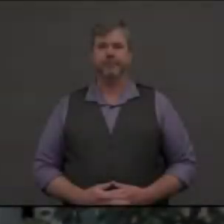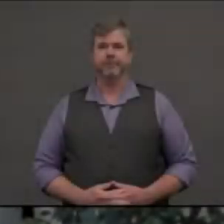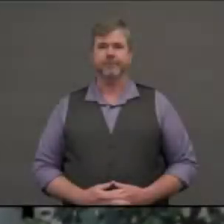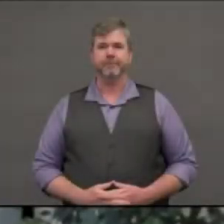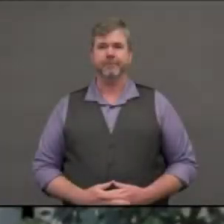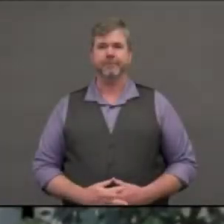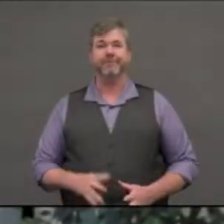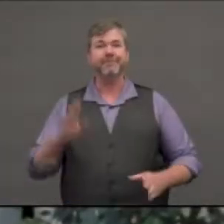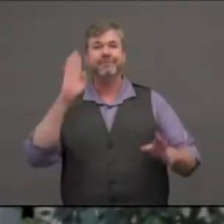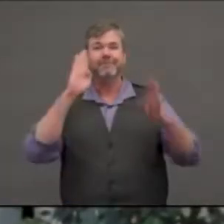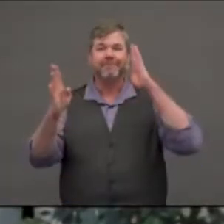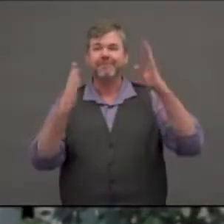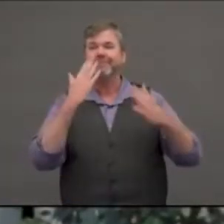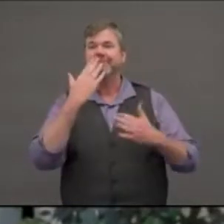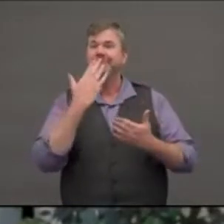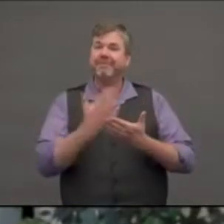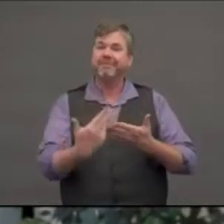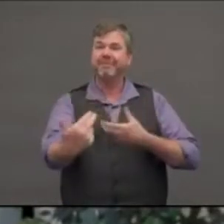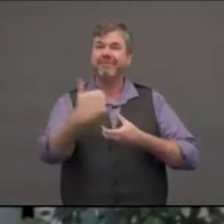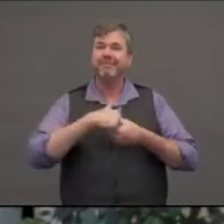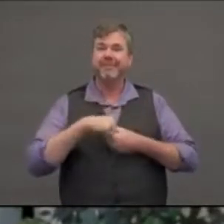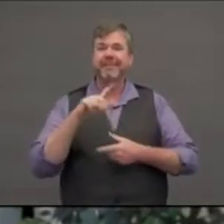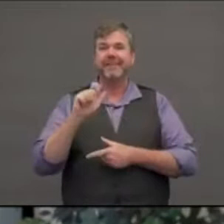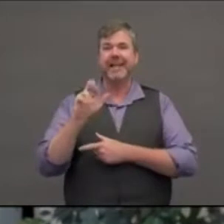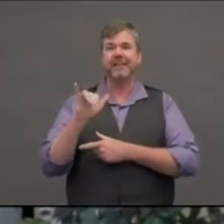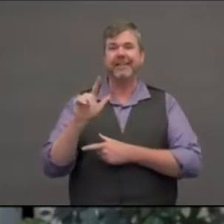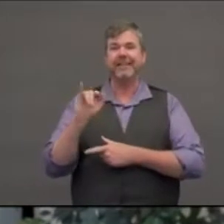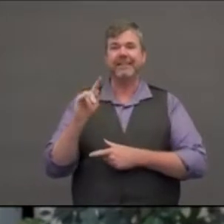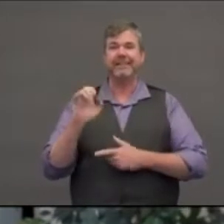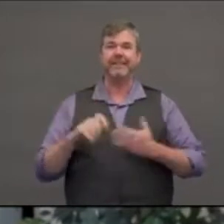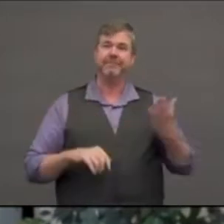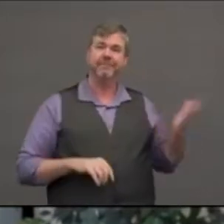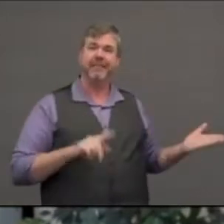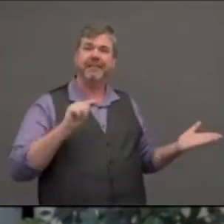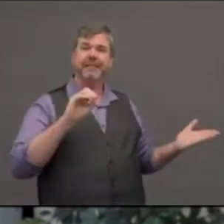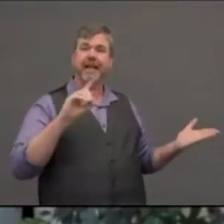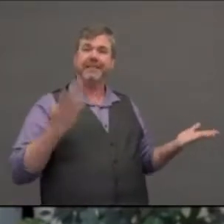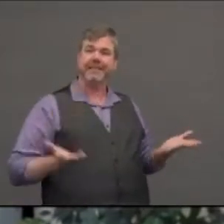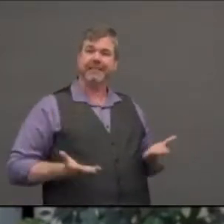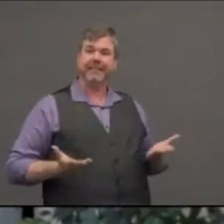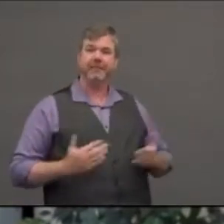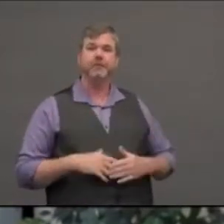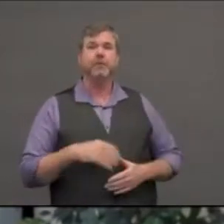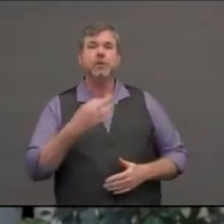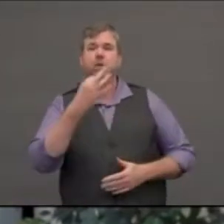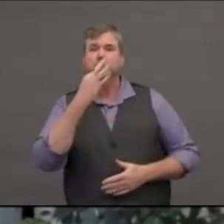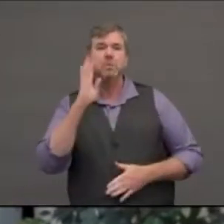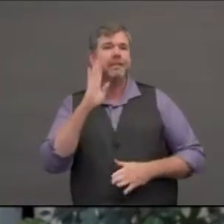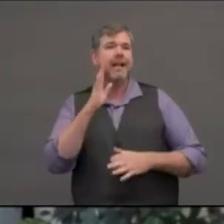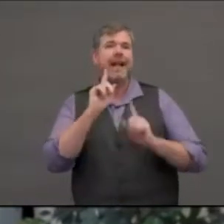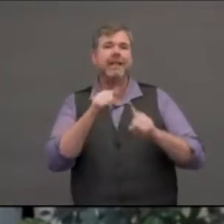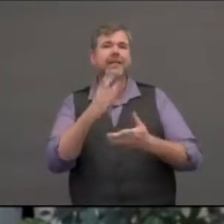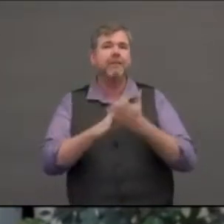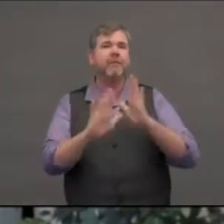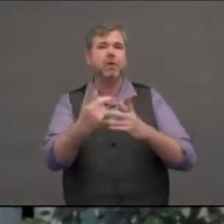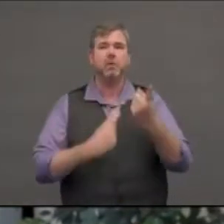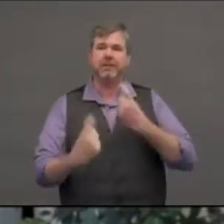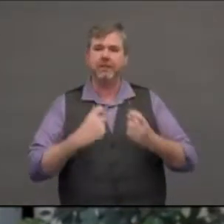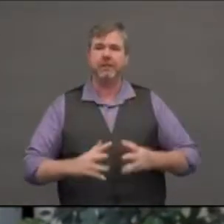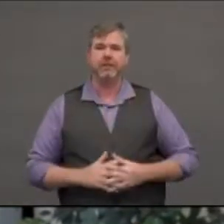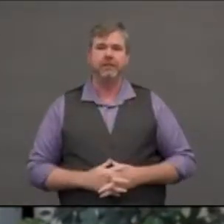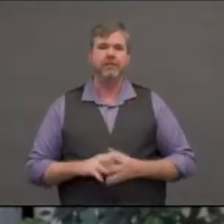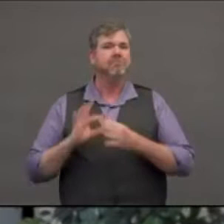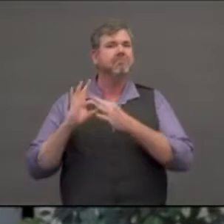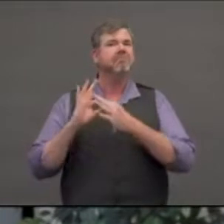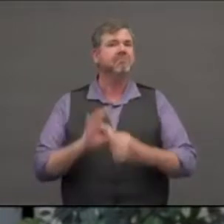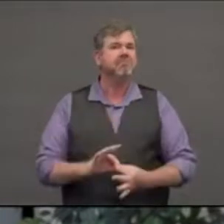Hi everybody, thank you for joining us. I'm Larry Little. My colleague Todd is here. In just a few moments, we're going to be answering some of your questions around testing,